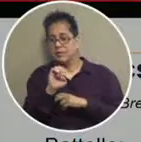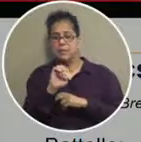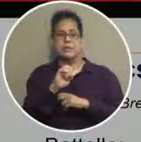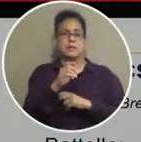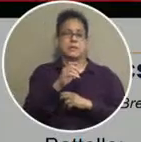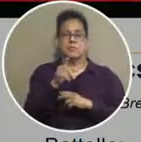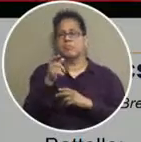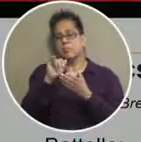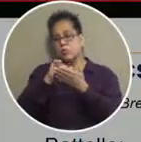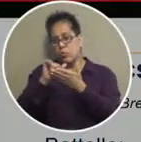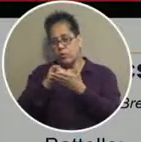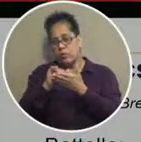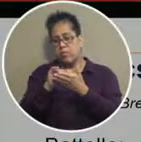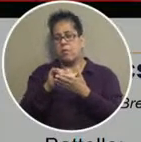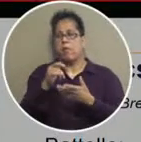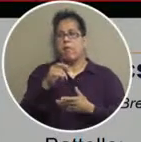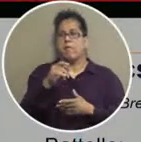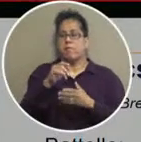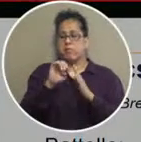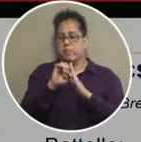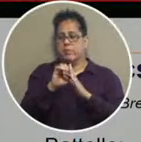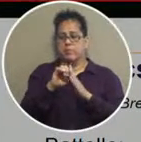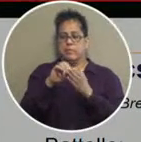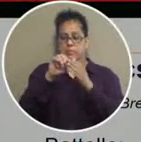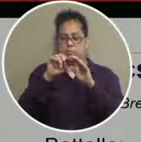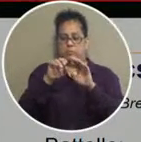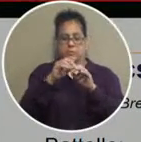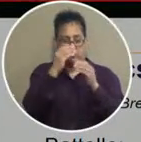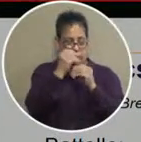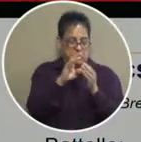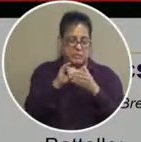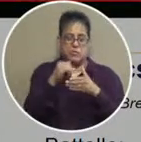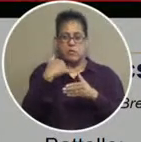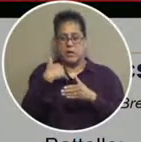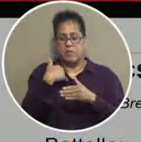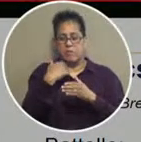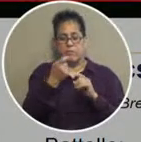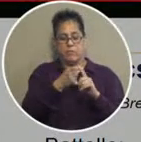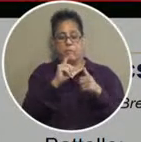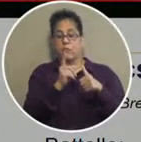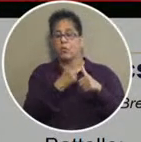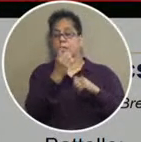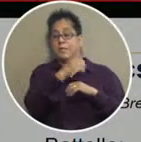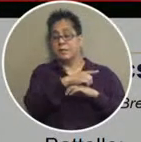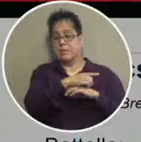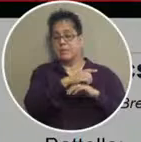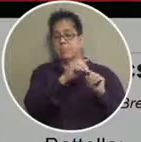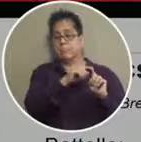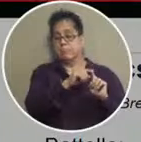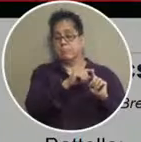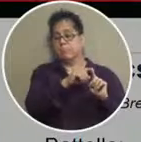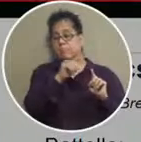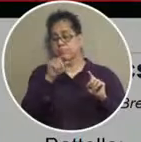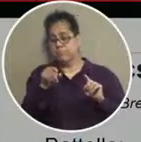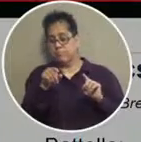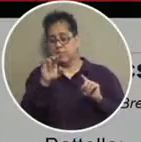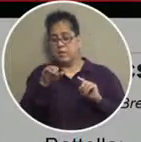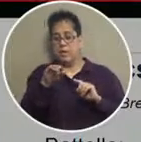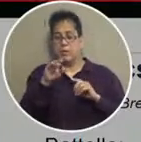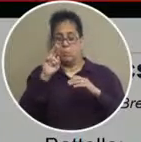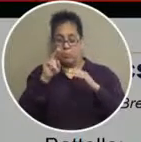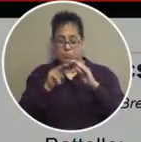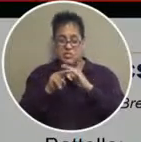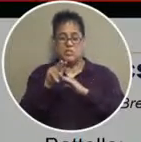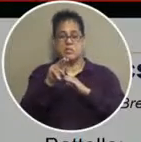York, enter in information that you had, let's say day one, and then see if your model projected out